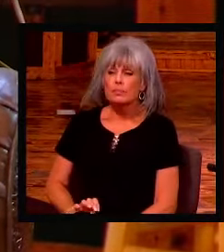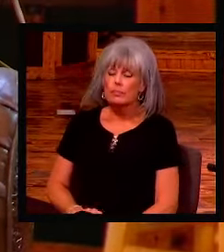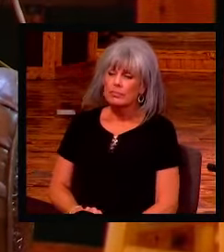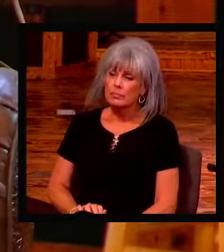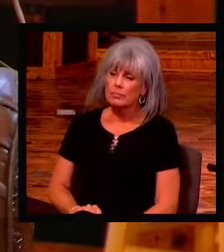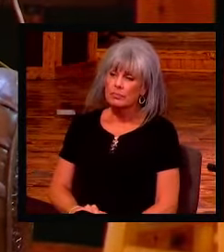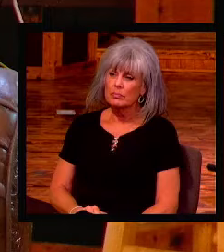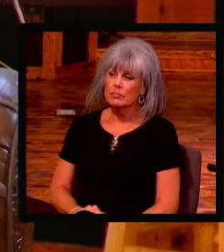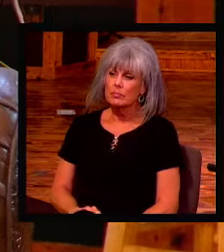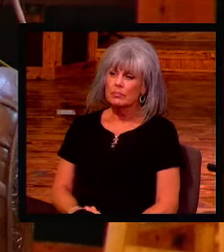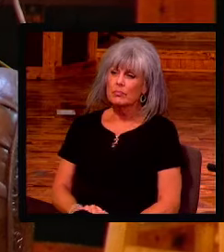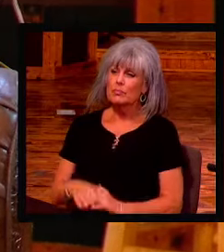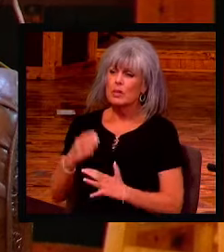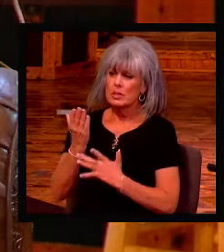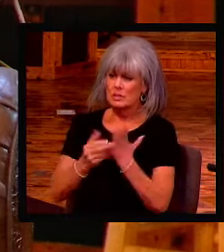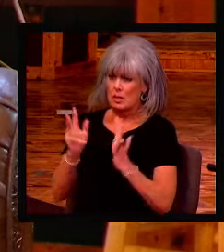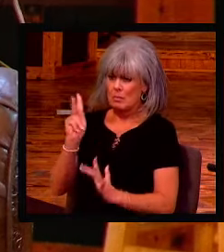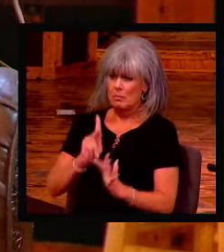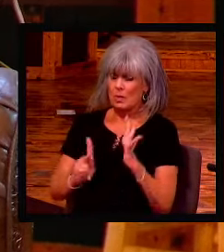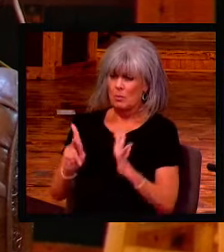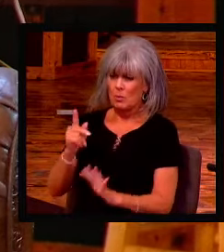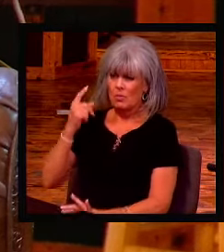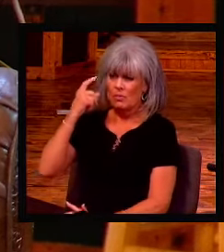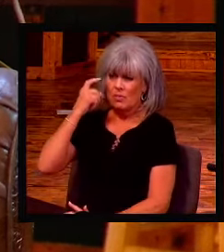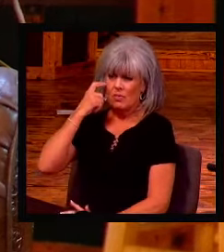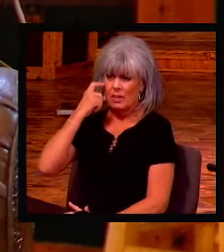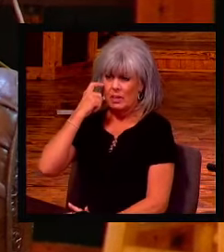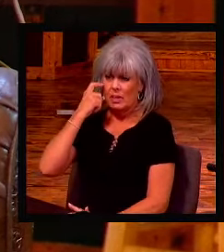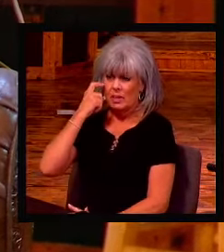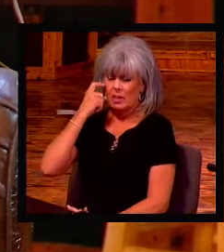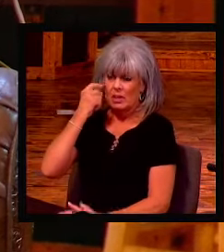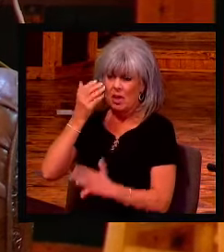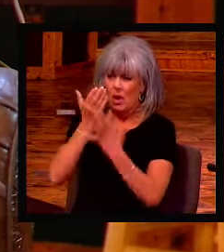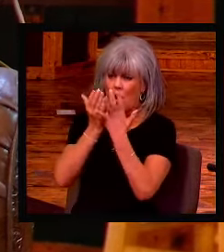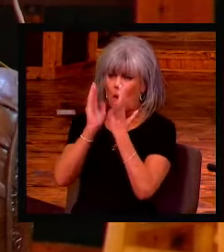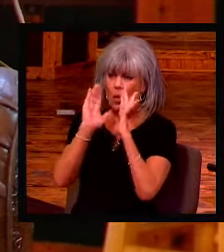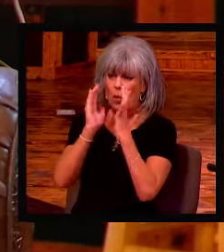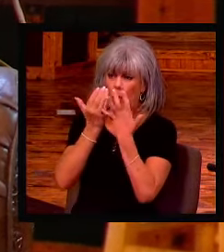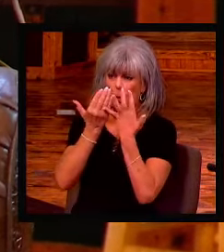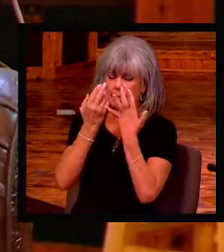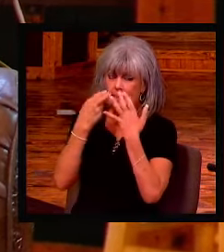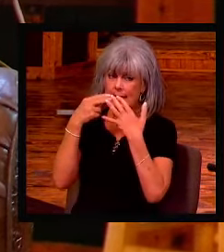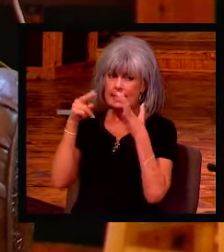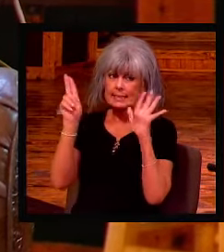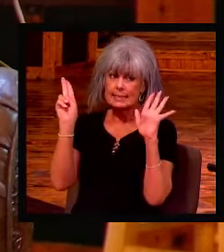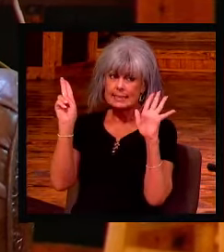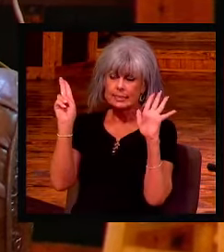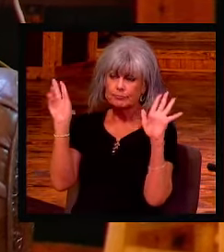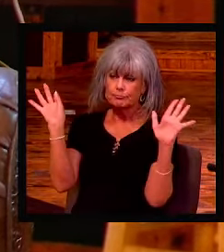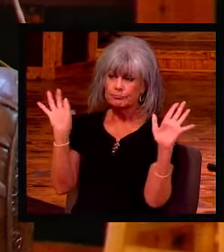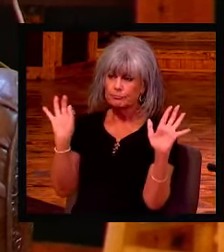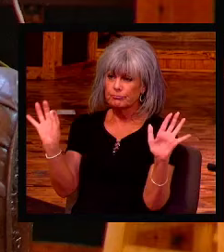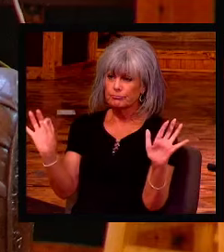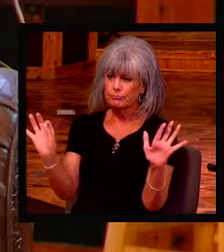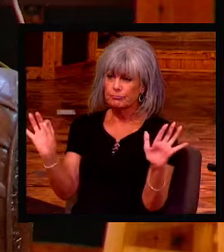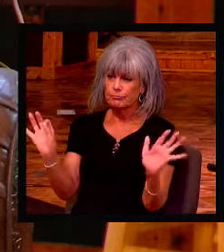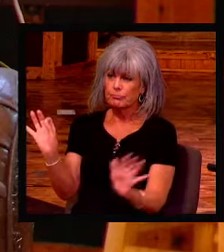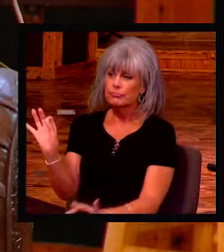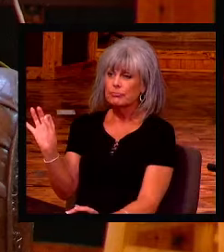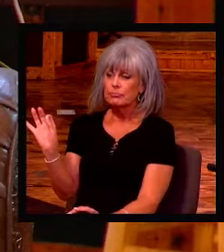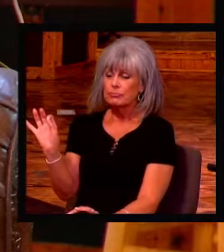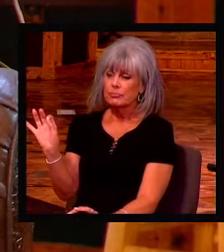There are people that believe that Halloween is just an innocent thing and that nothing's going on. There are